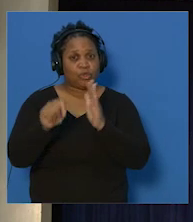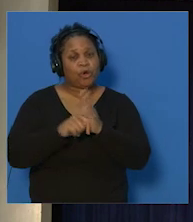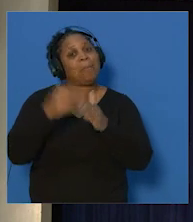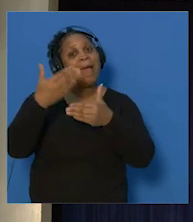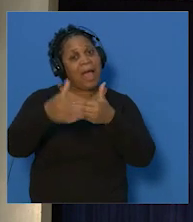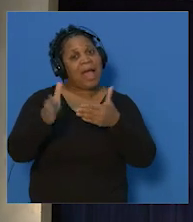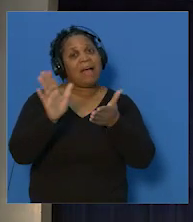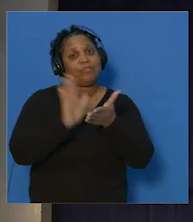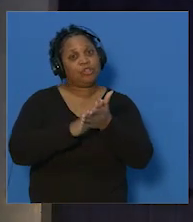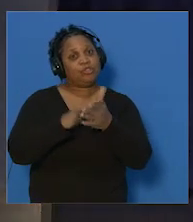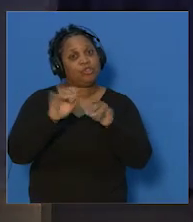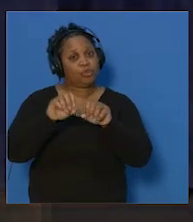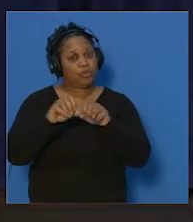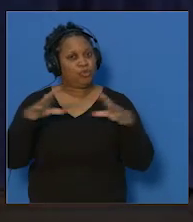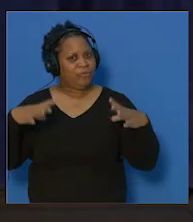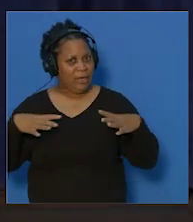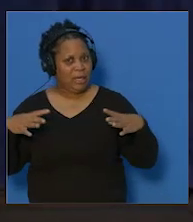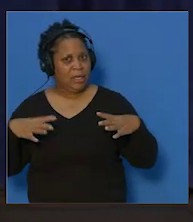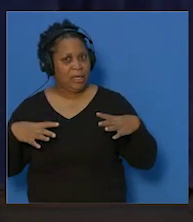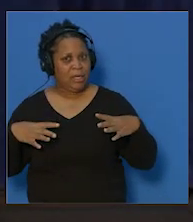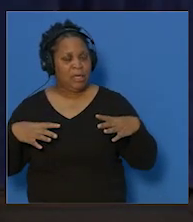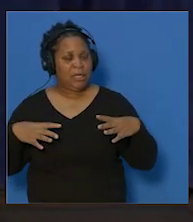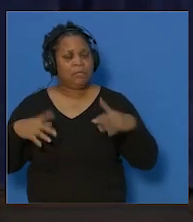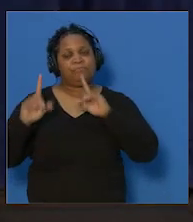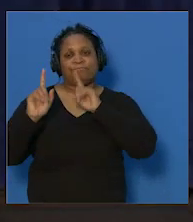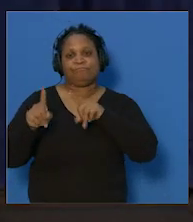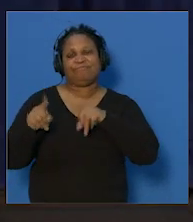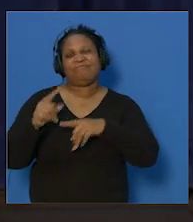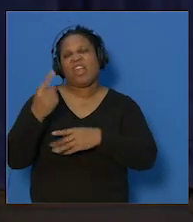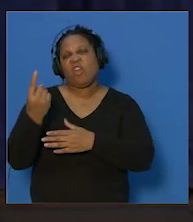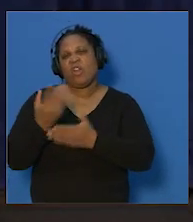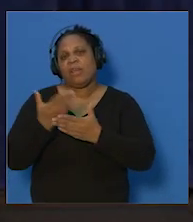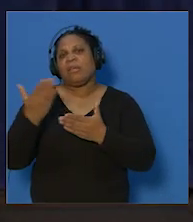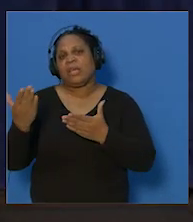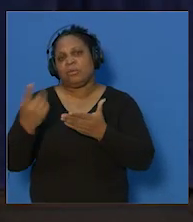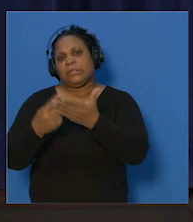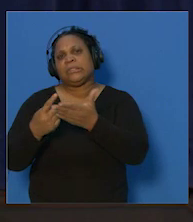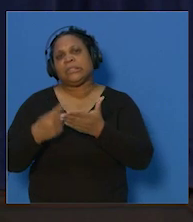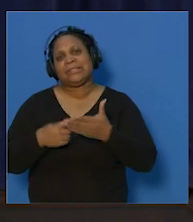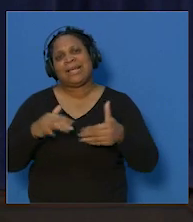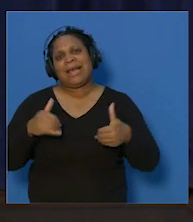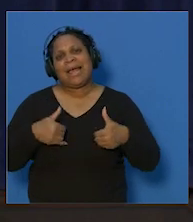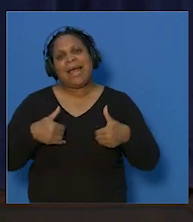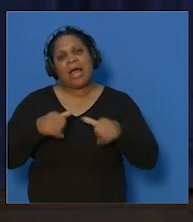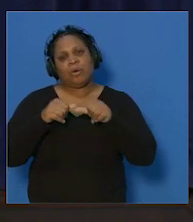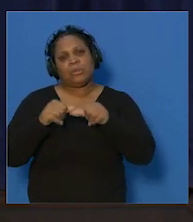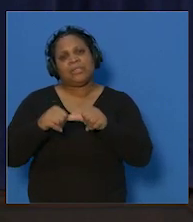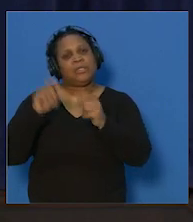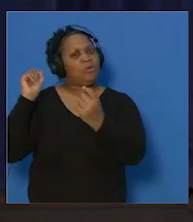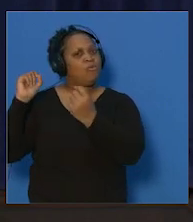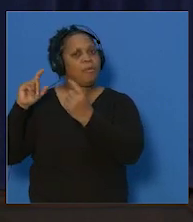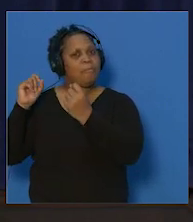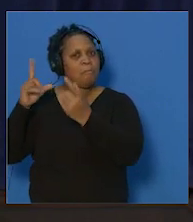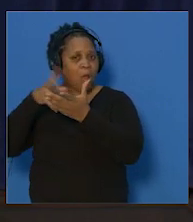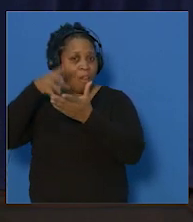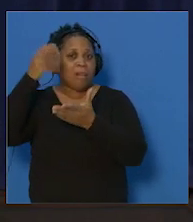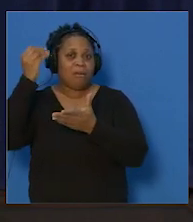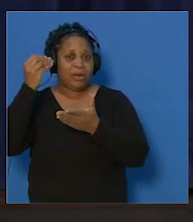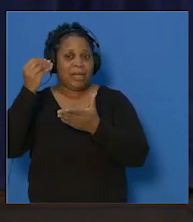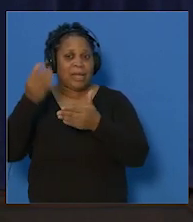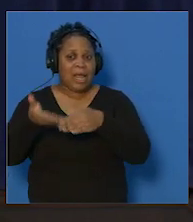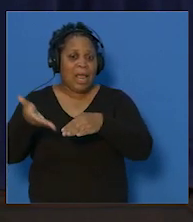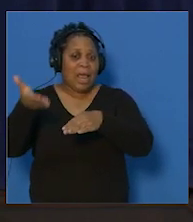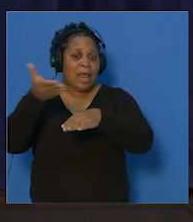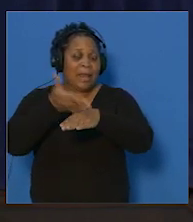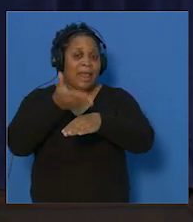break? The only thing that we've been talking about is how we can continue with our remote learning and enhance